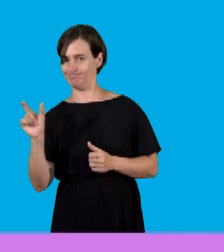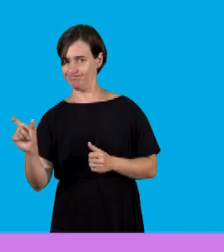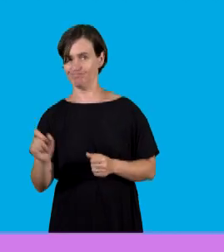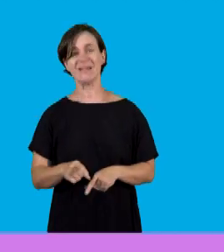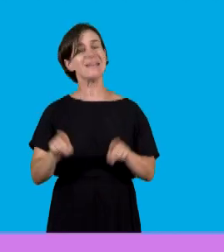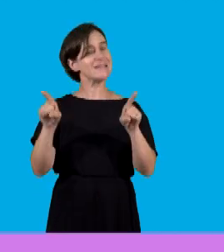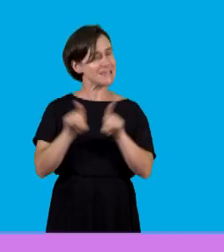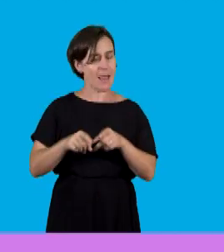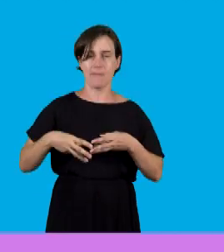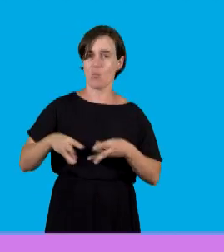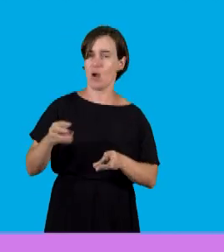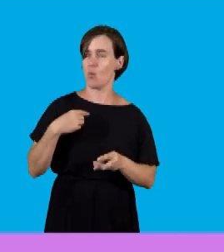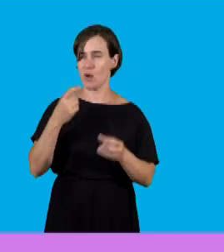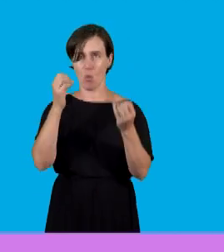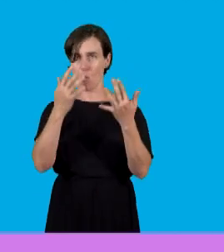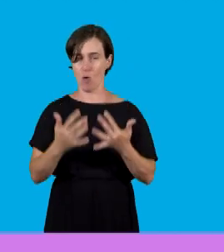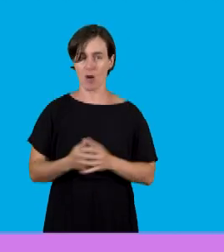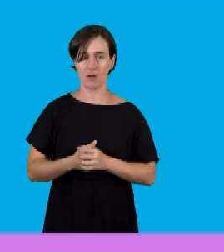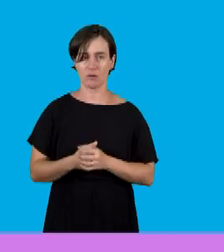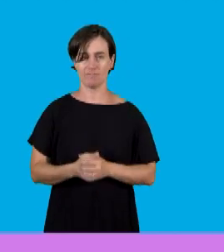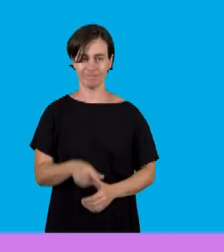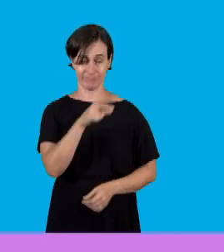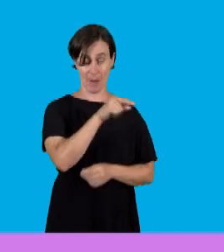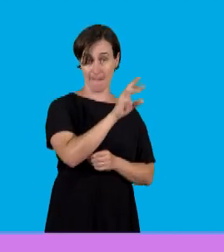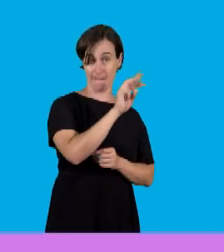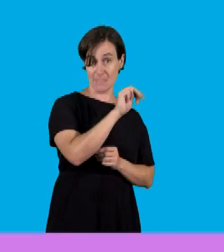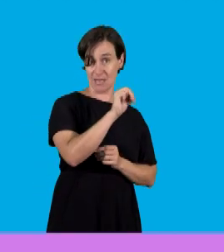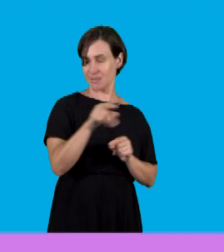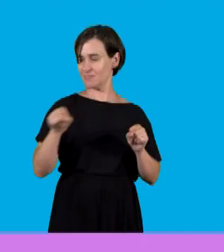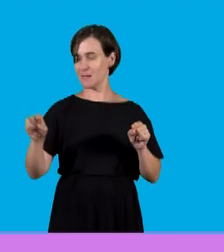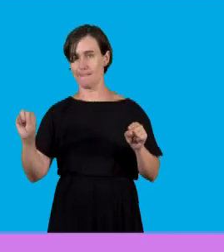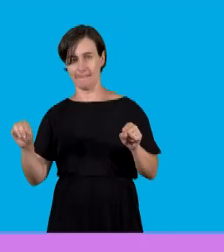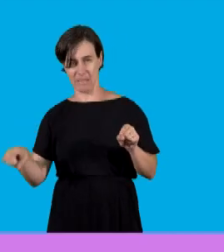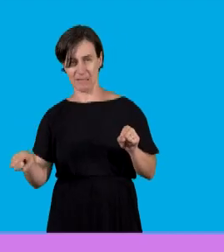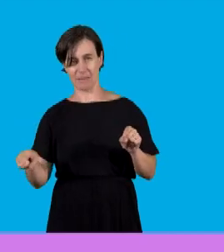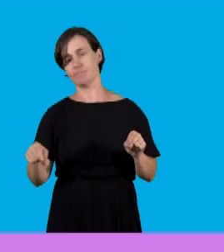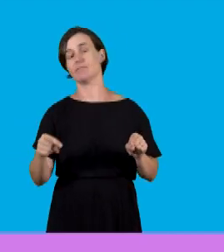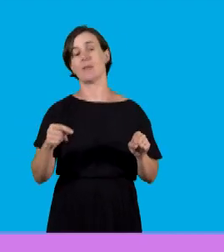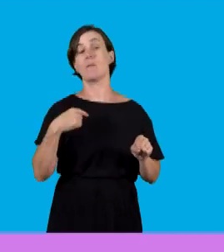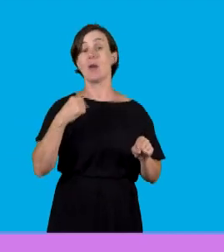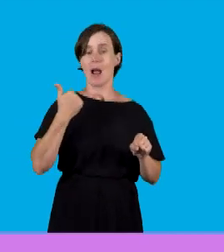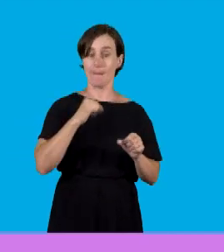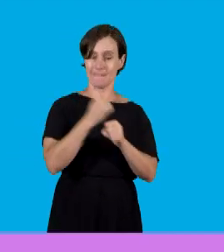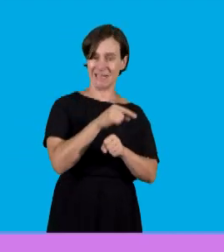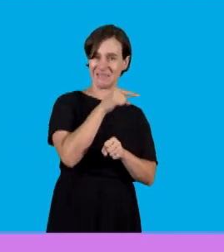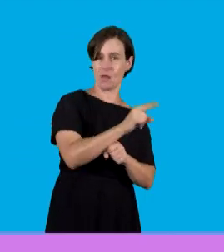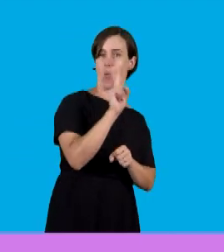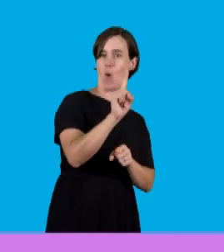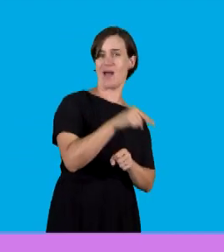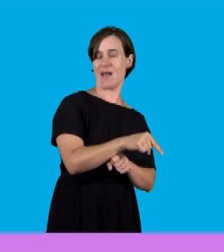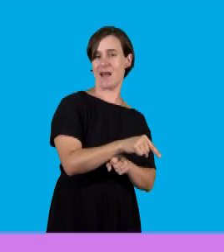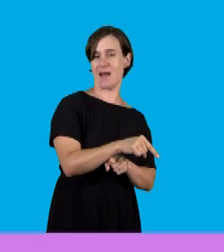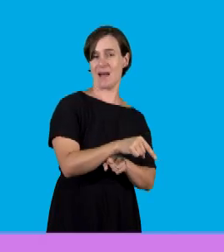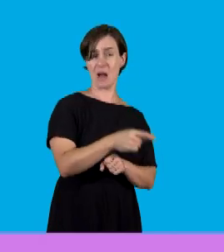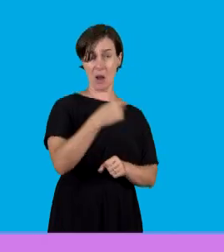We have to do the same thing that we did in A, whereby we have to write it in unit form, which has to be 1:2 something. So we need to divide both sides